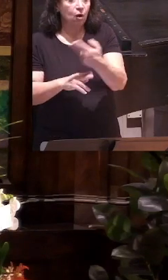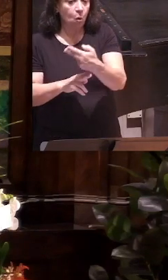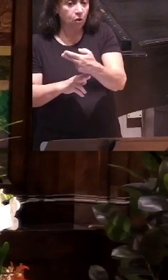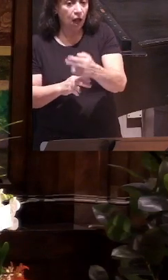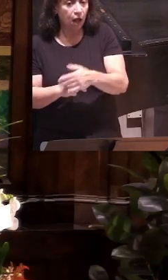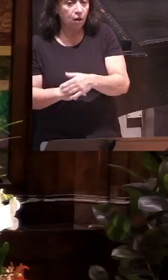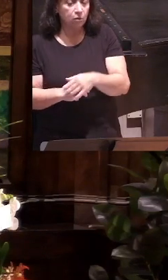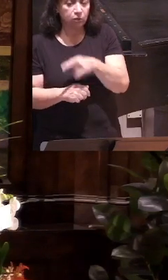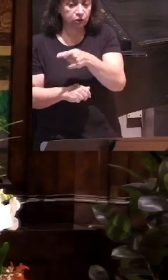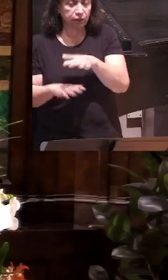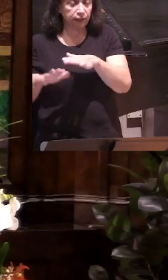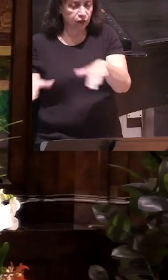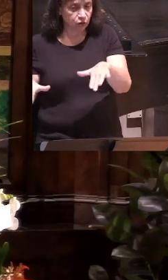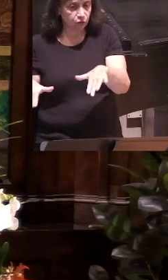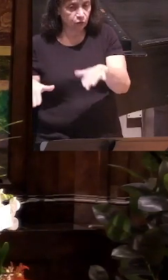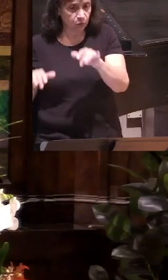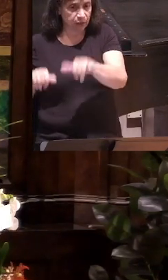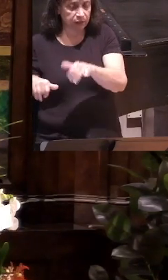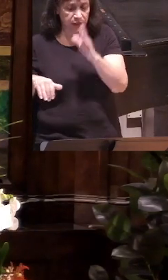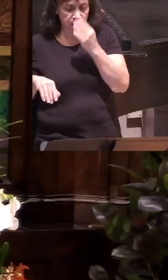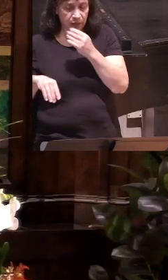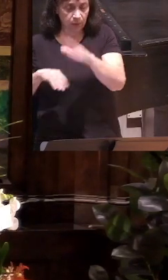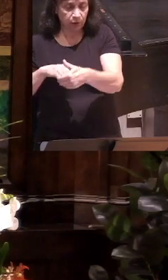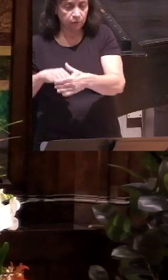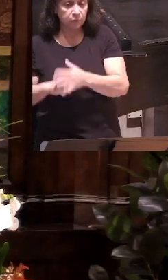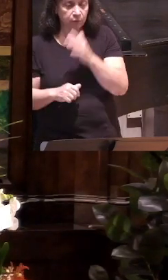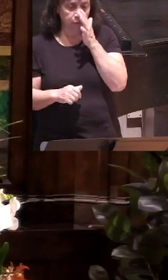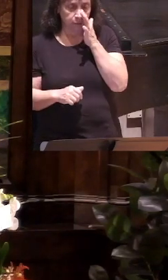where she and her children were staying.